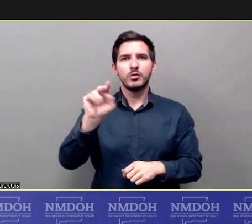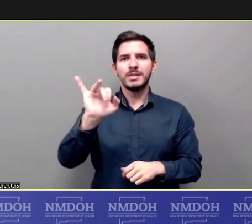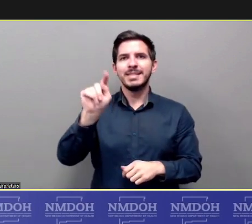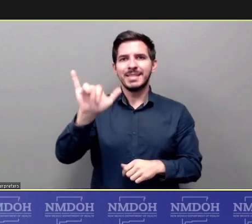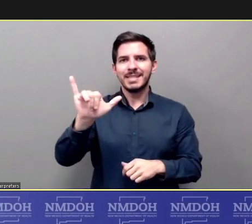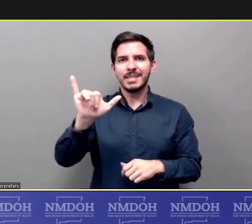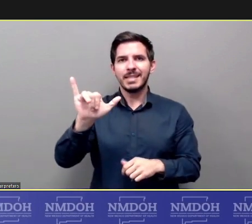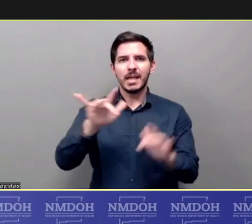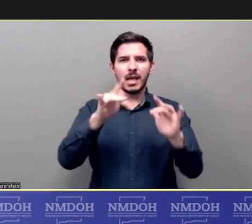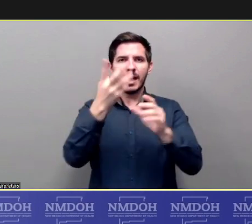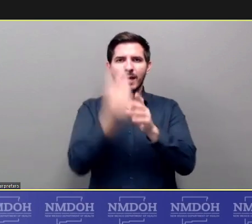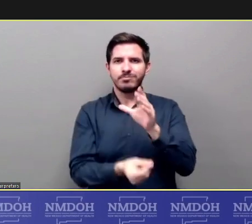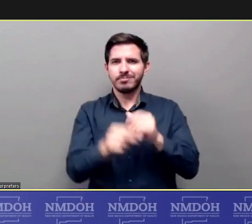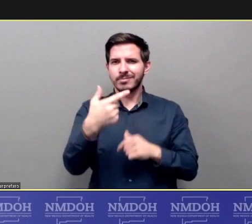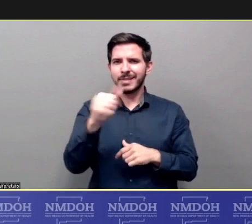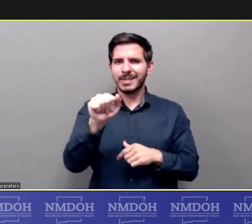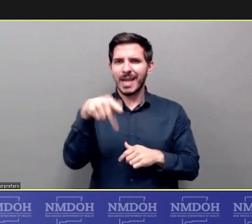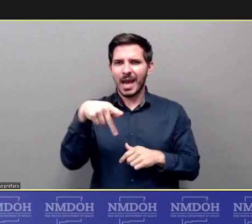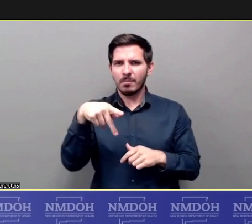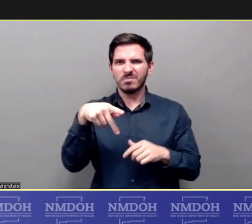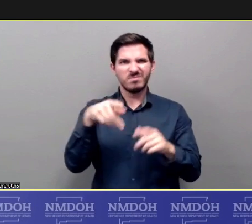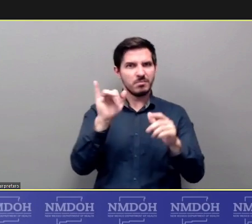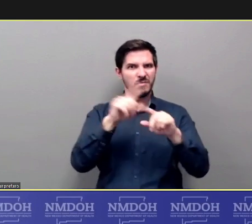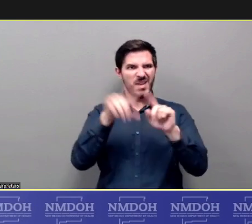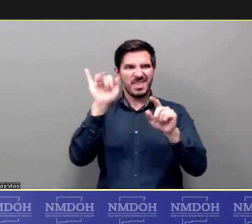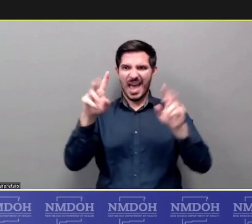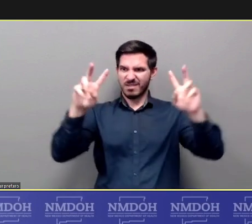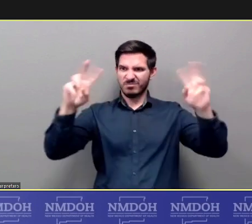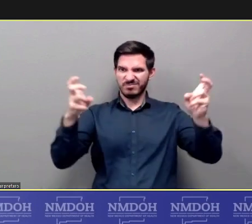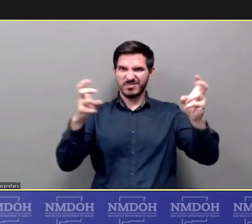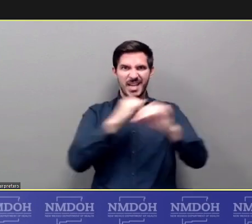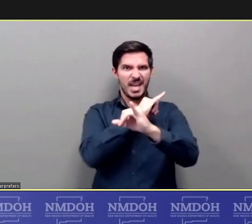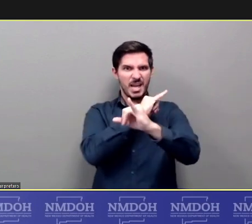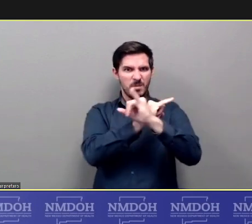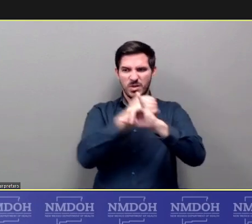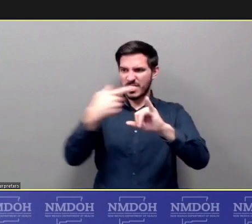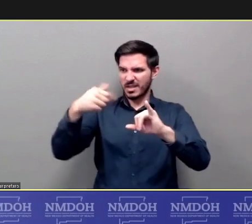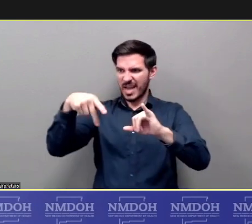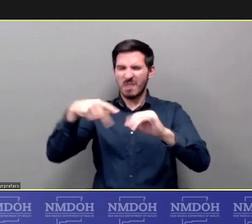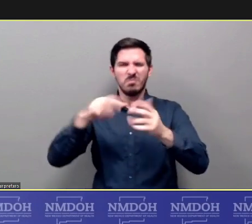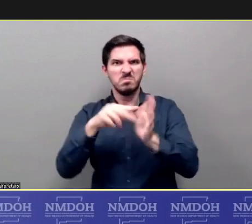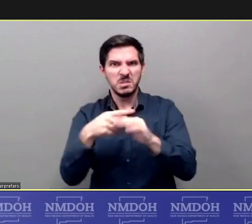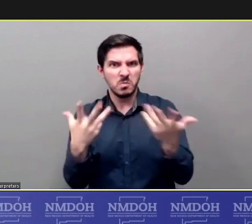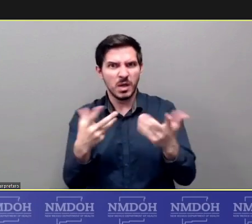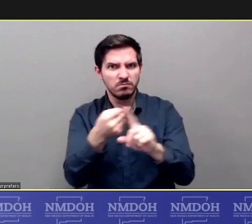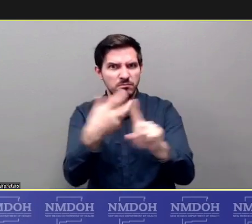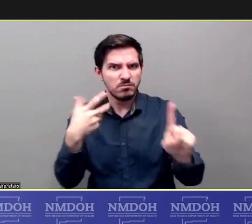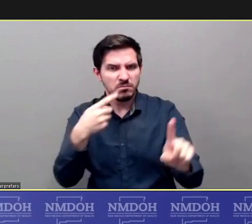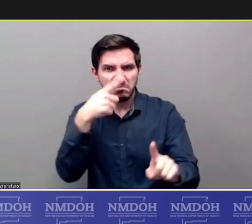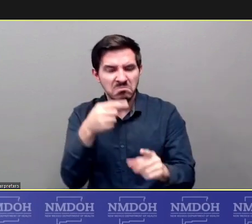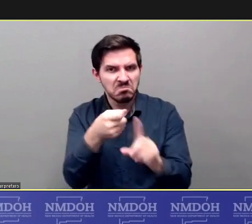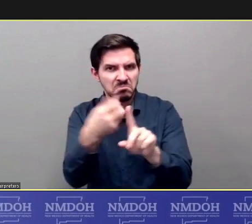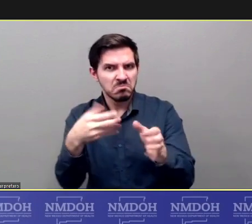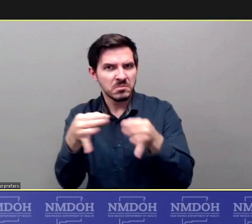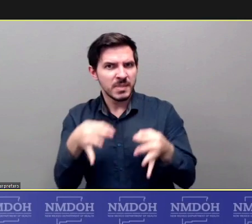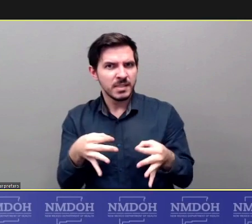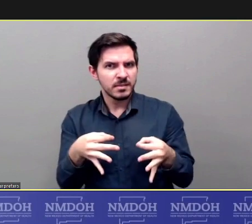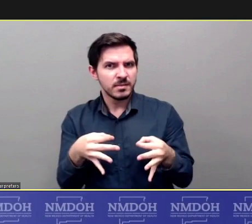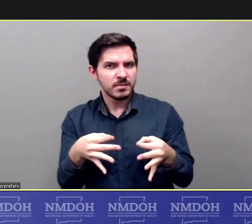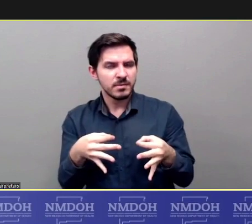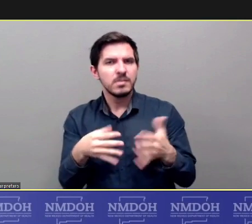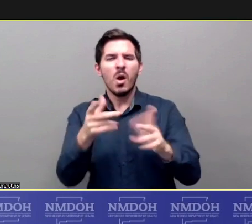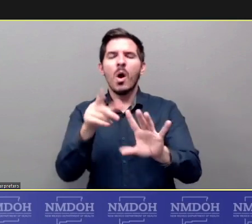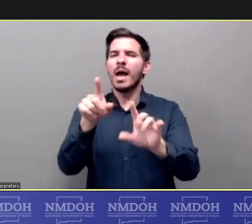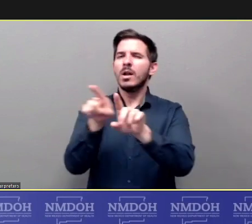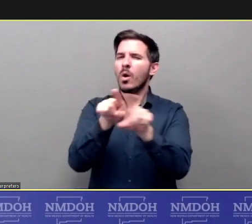what that means? And what a second part of this question is, I believe that Dr.